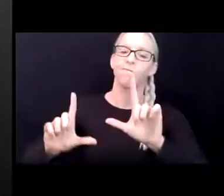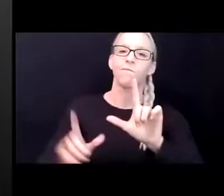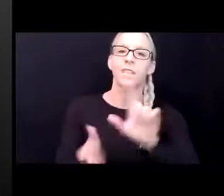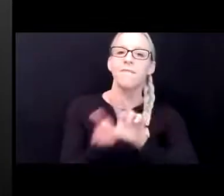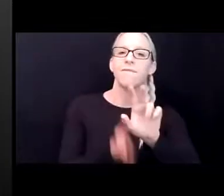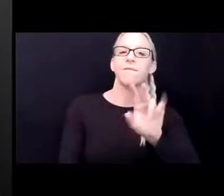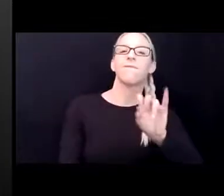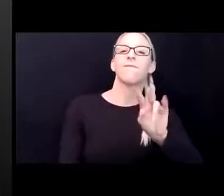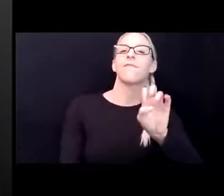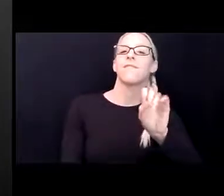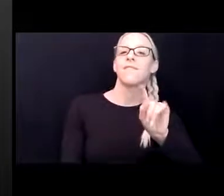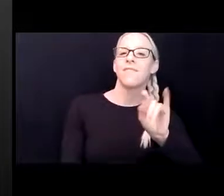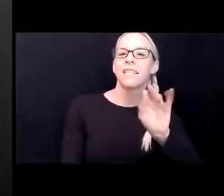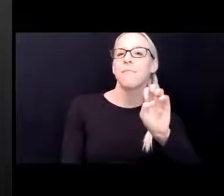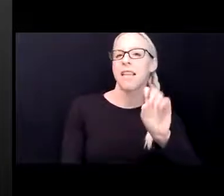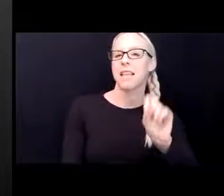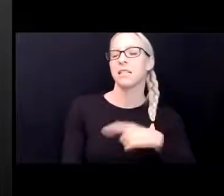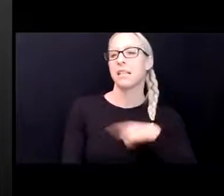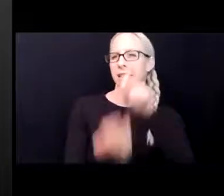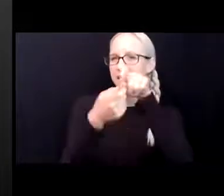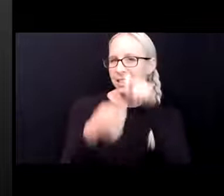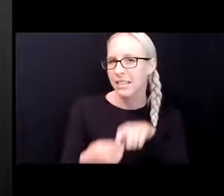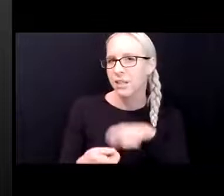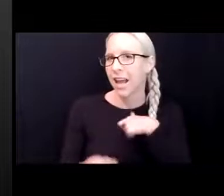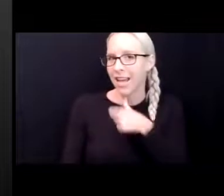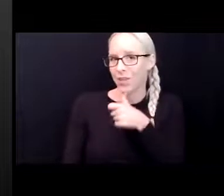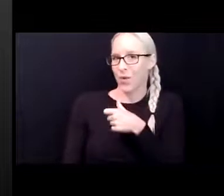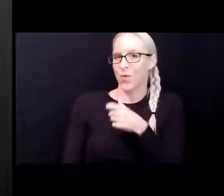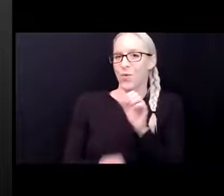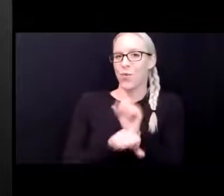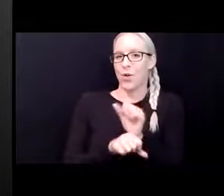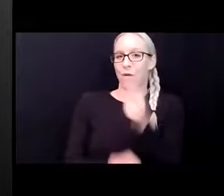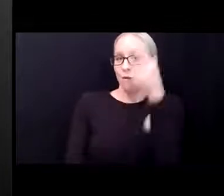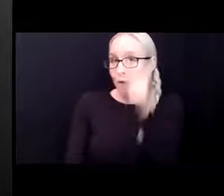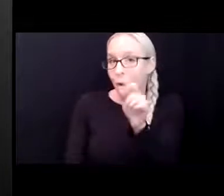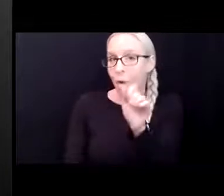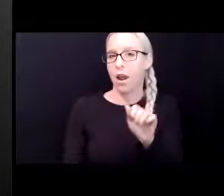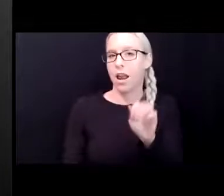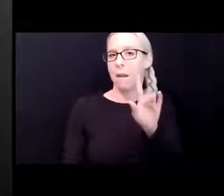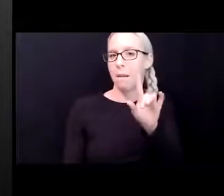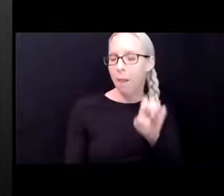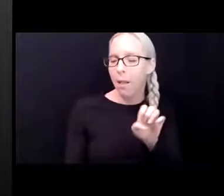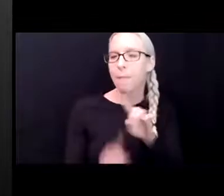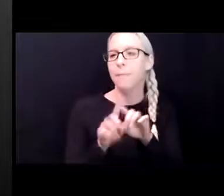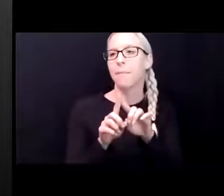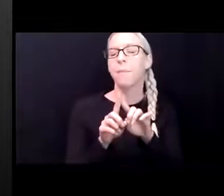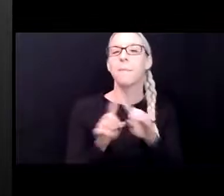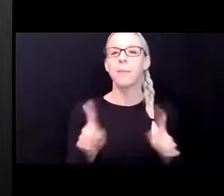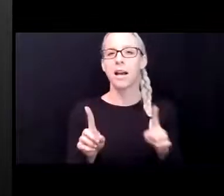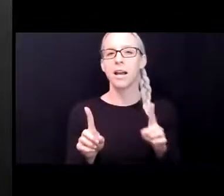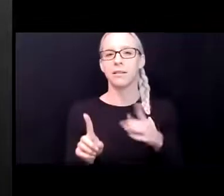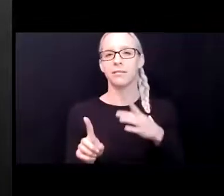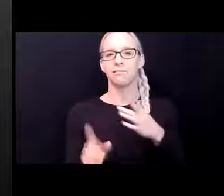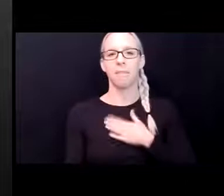of detail. I don't work for Able. I speak a lot with my clients about it, so I don't have an interest one way or the